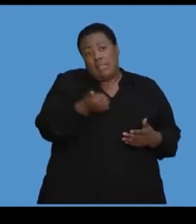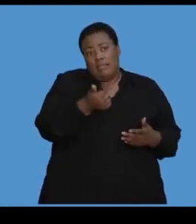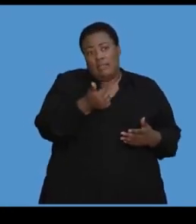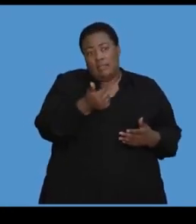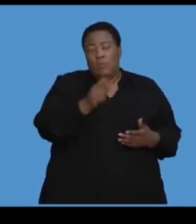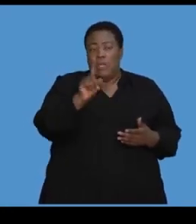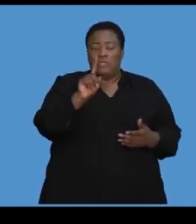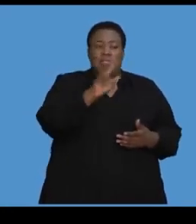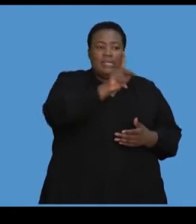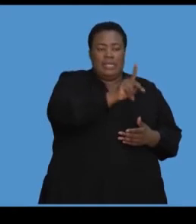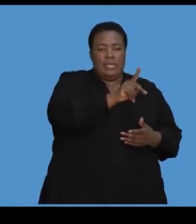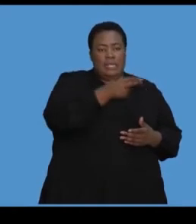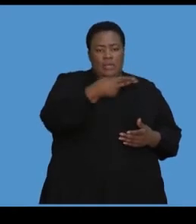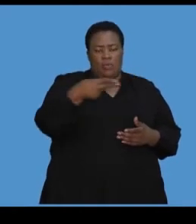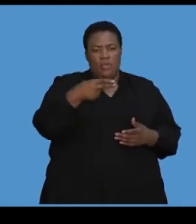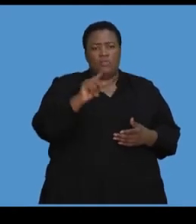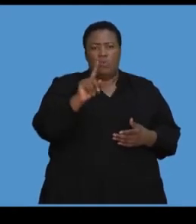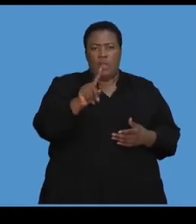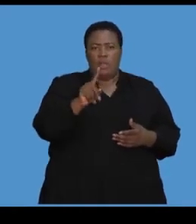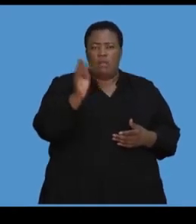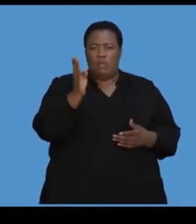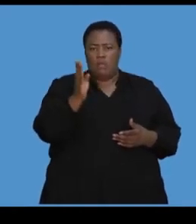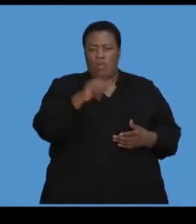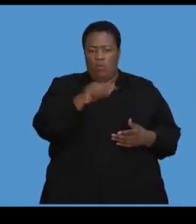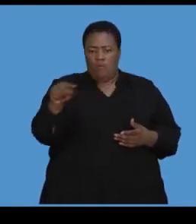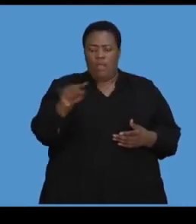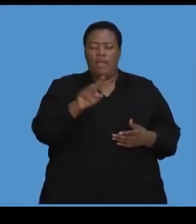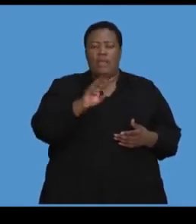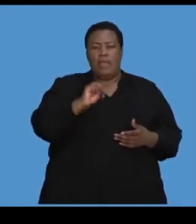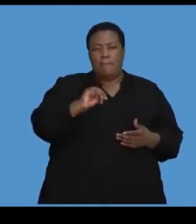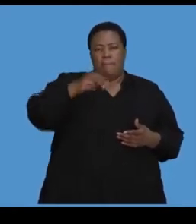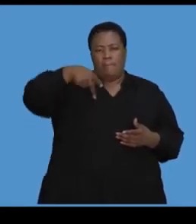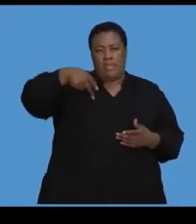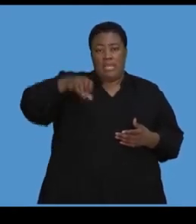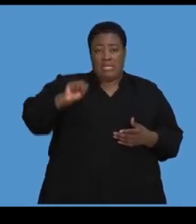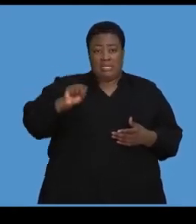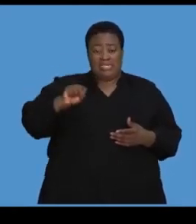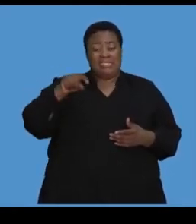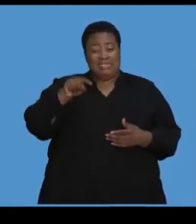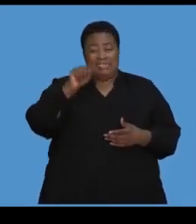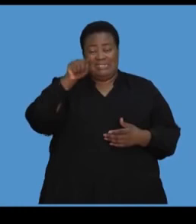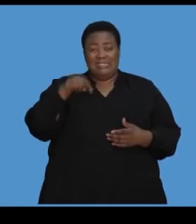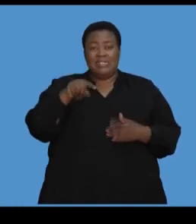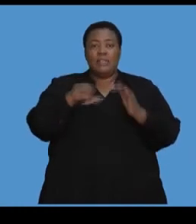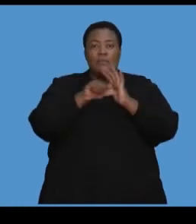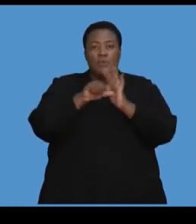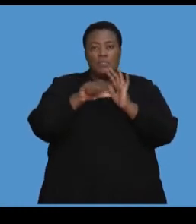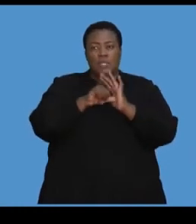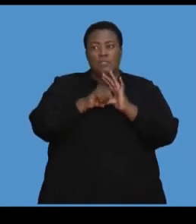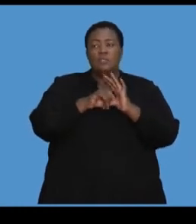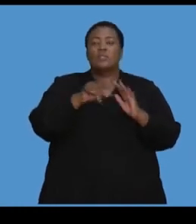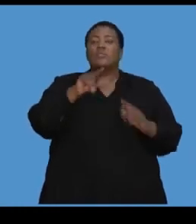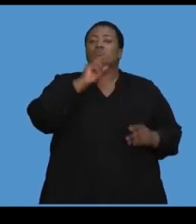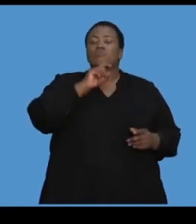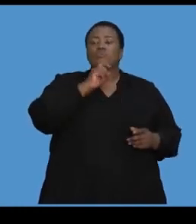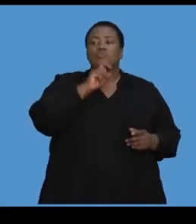other formula, K is equals to 1 over MPS there, right? It's important, boys and girls,